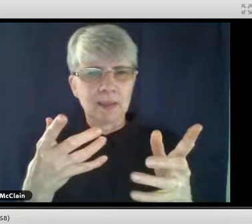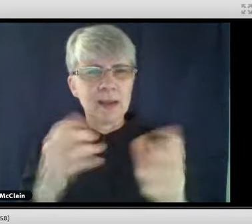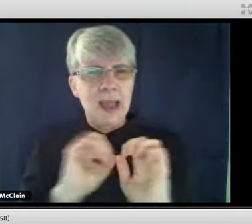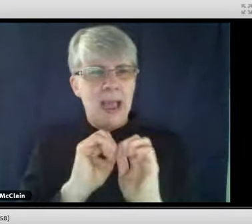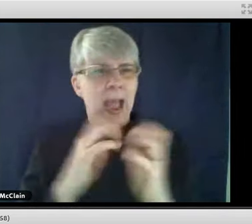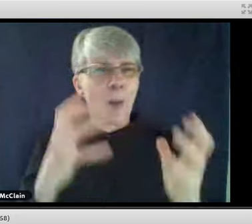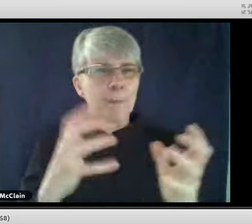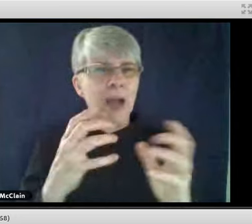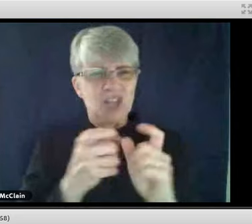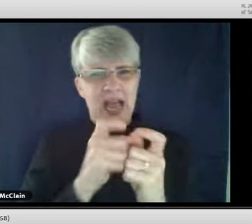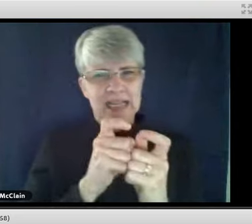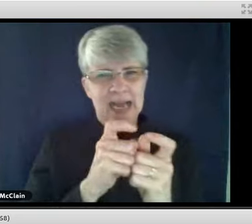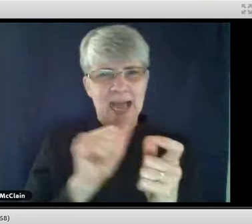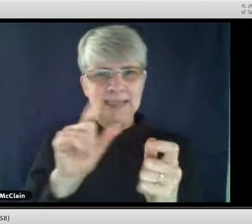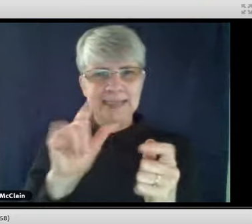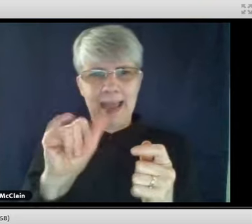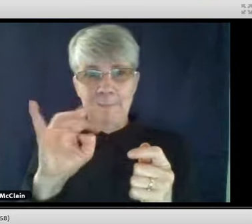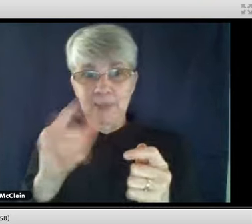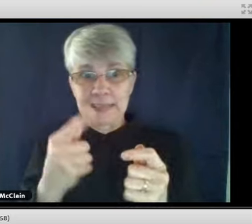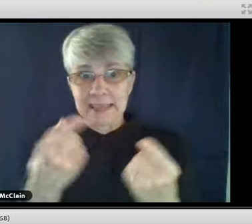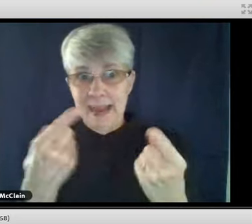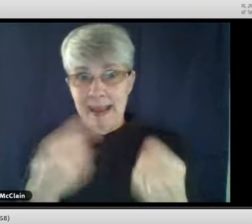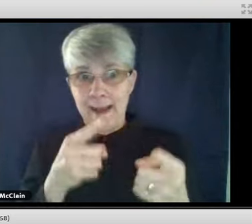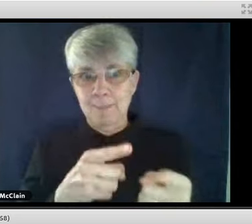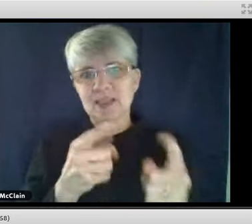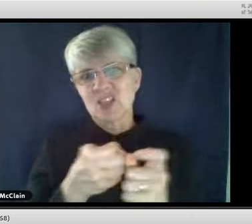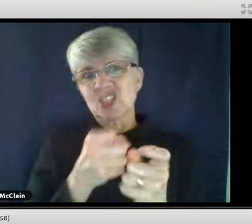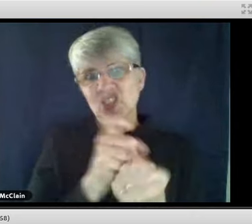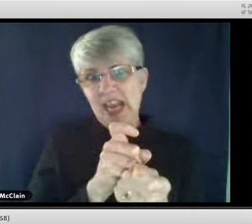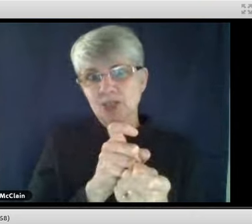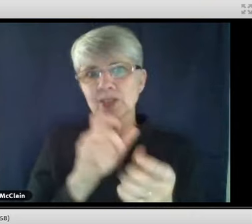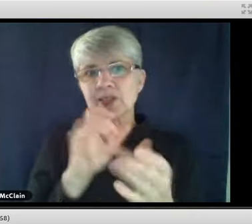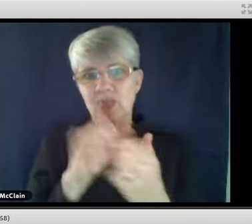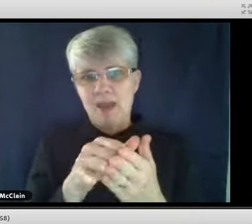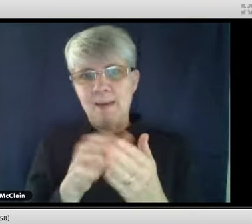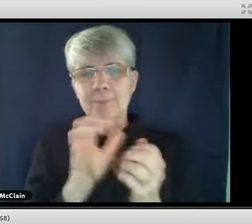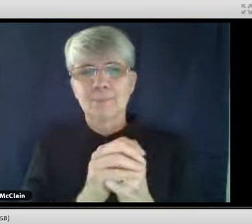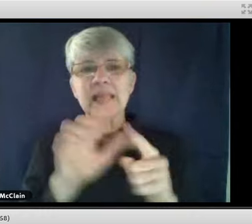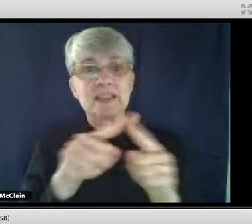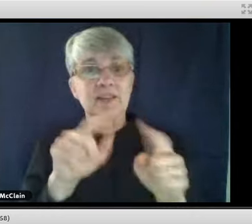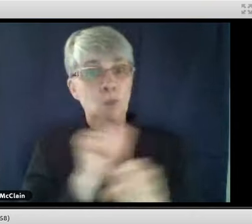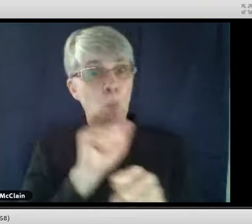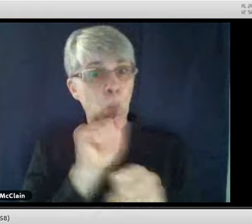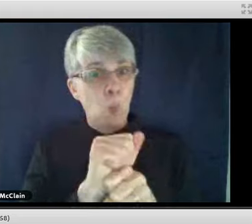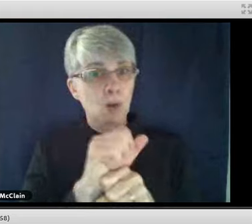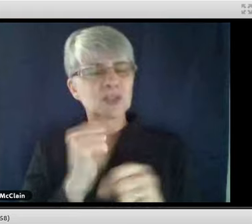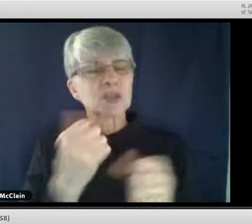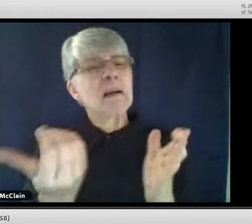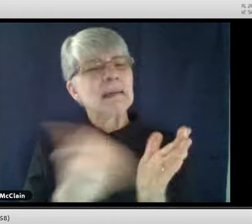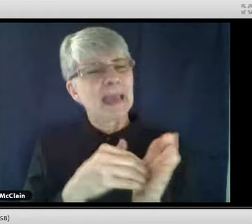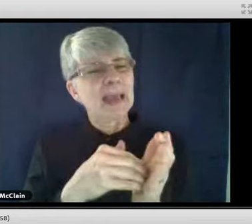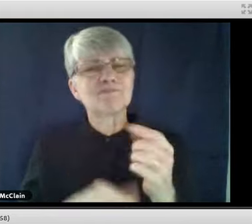much adapting is being done that will then kind of change it into different work. So once again, there's some